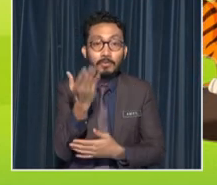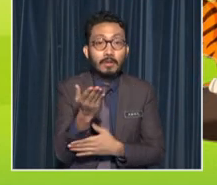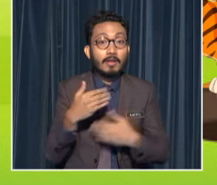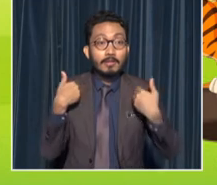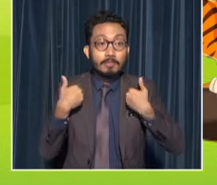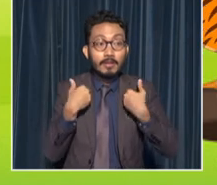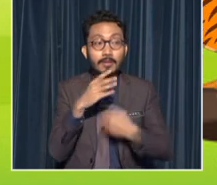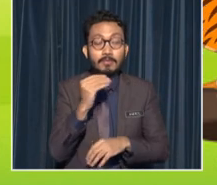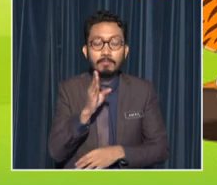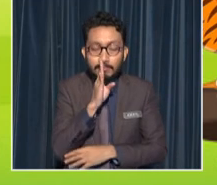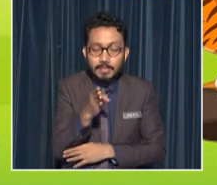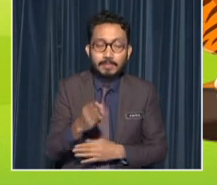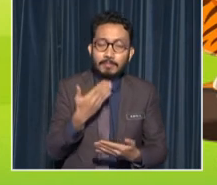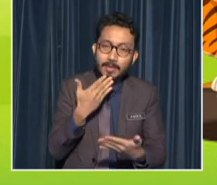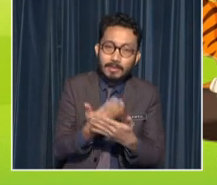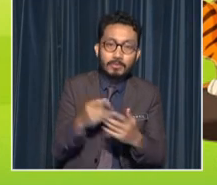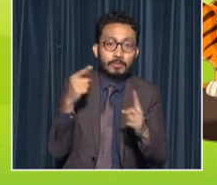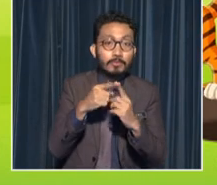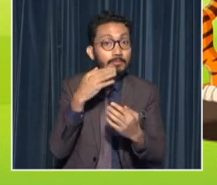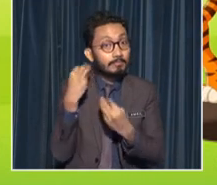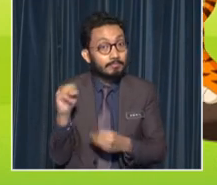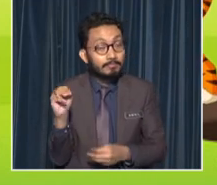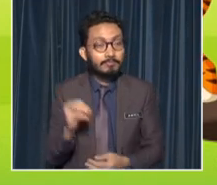animals and be kind to